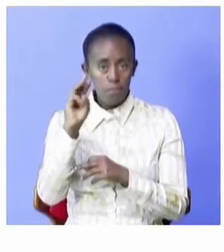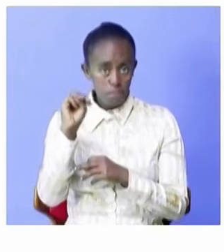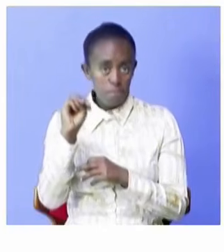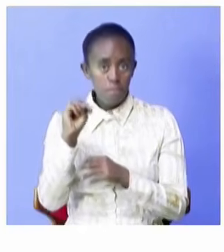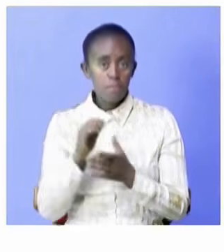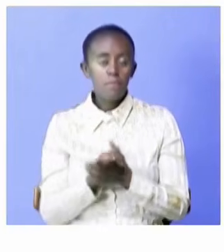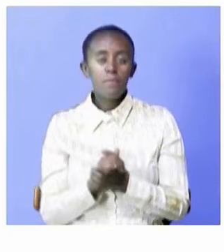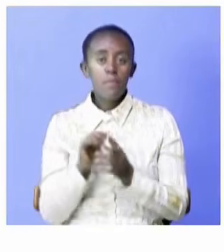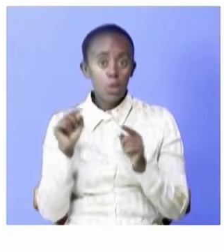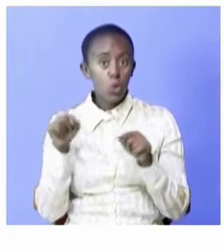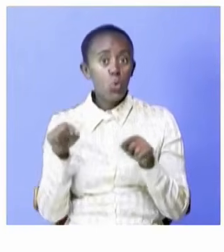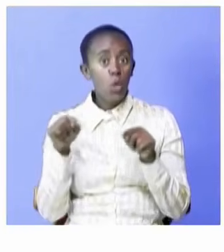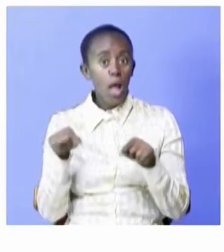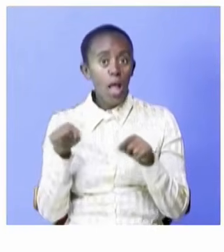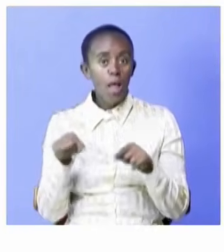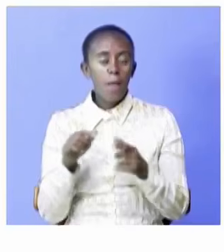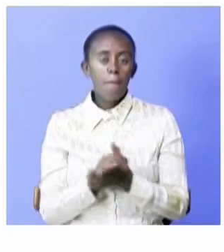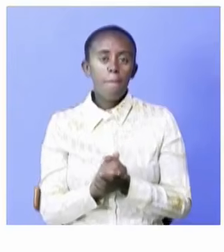today?